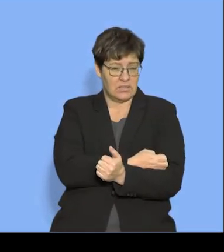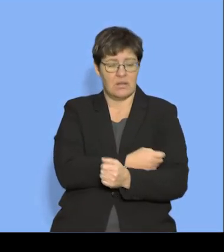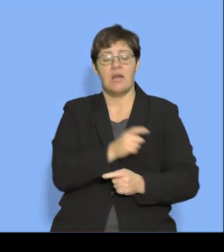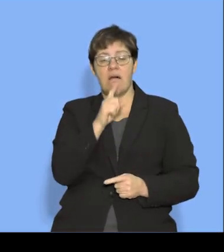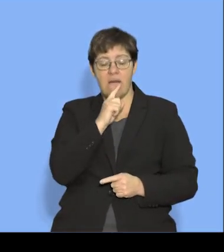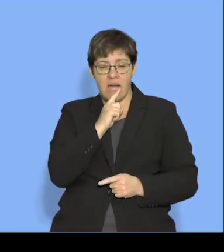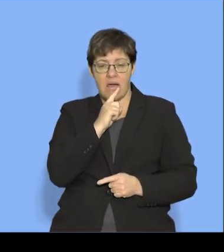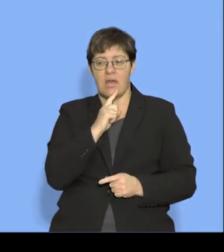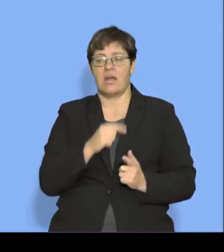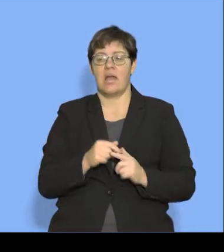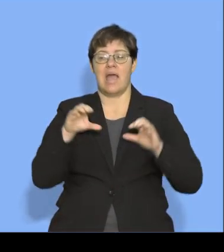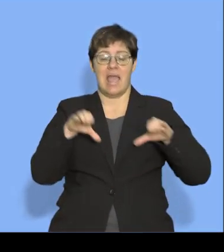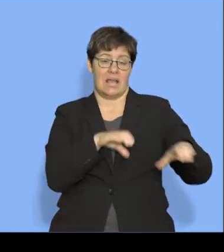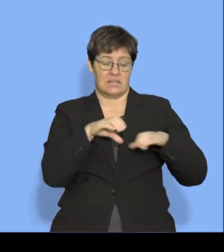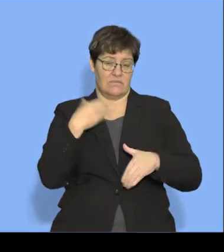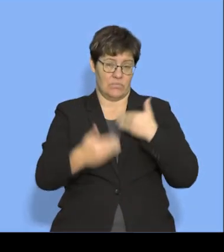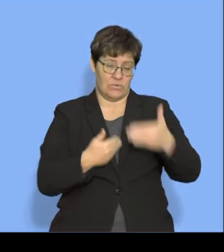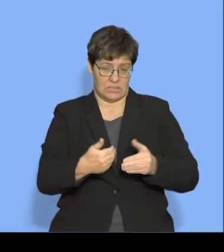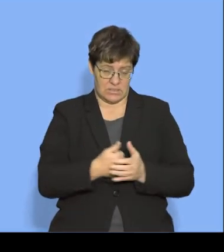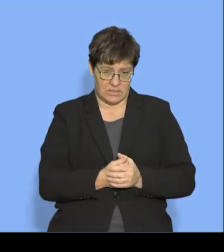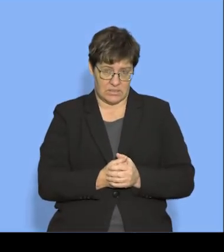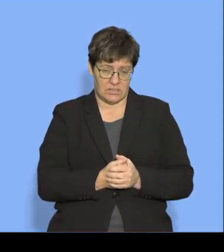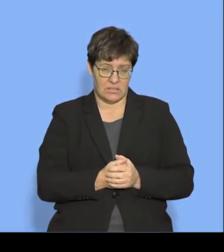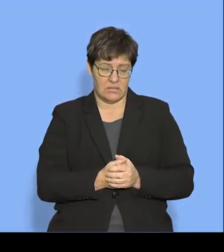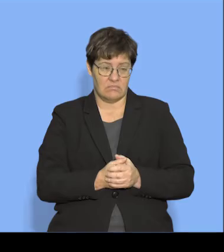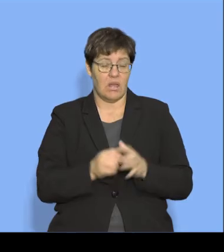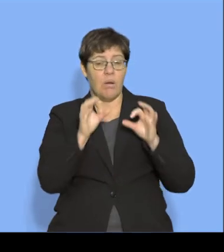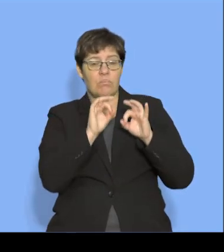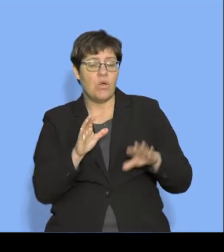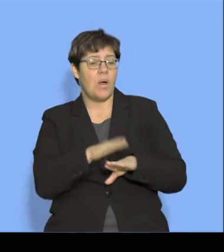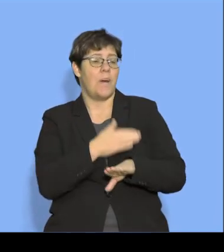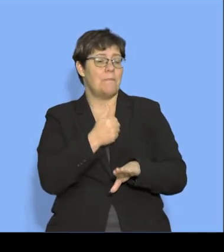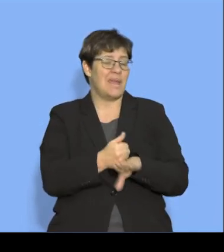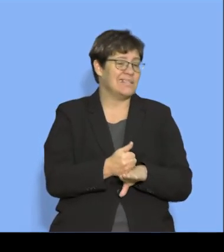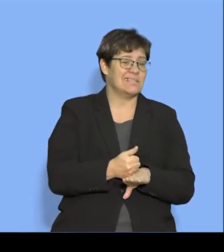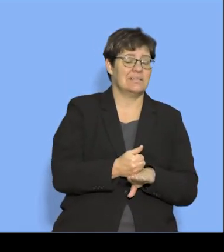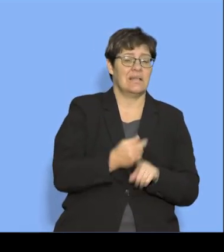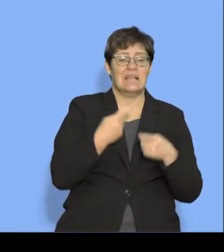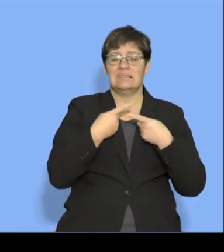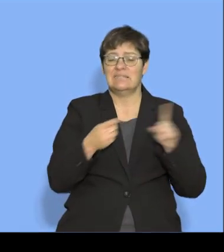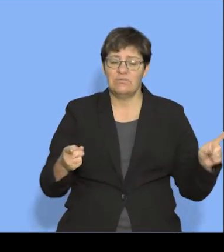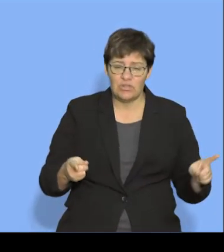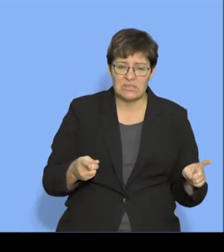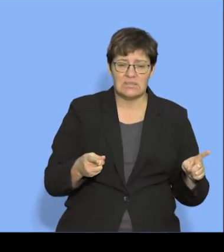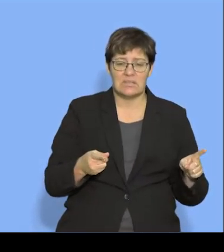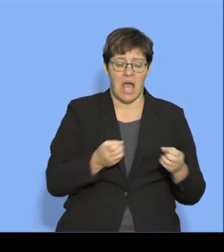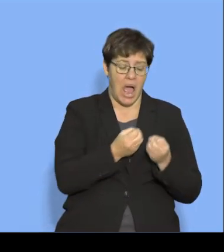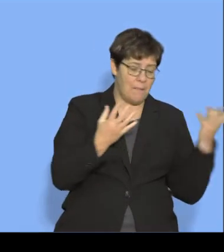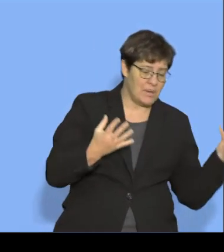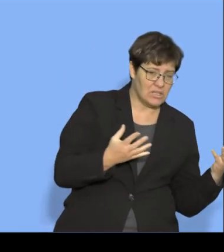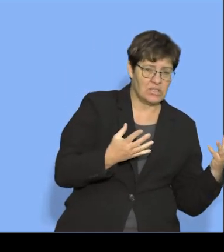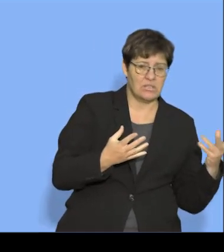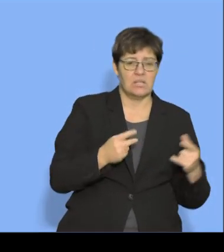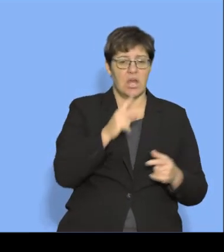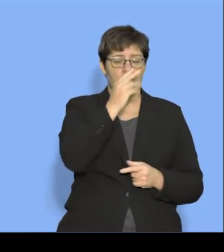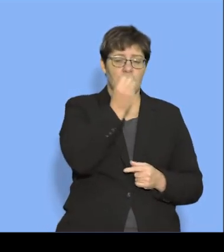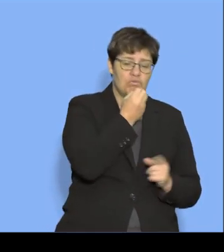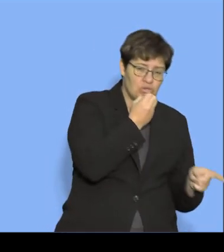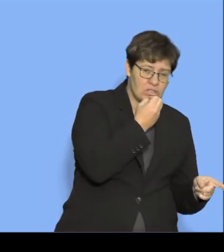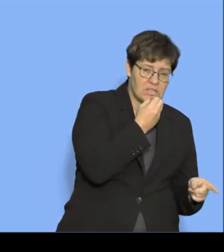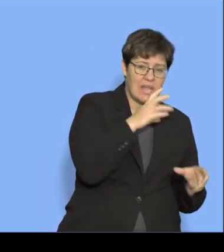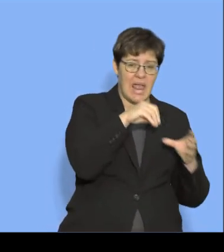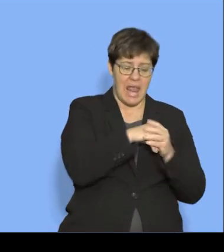is an active process. When it is purely based on a difference in the concentration gradients between the nutrients